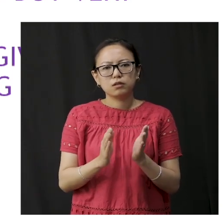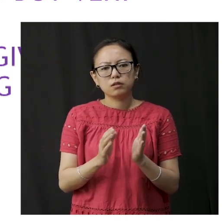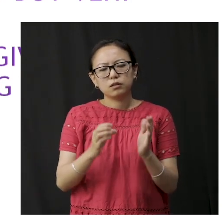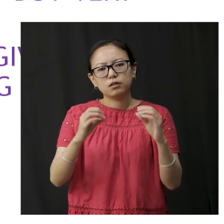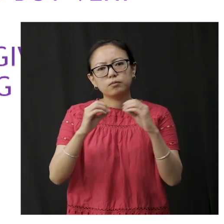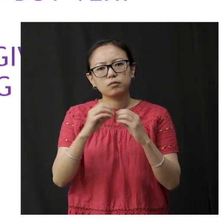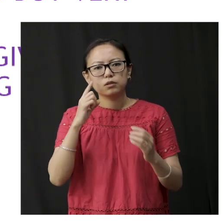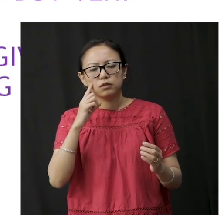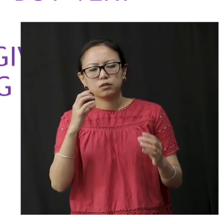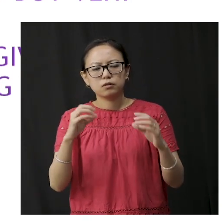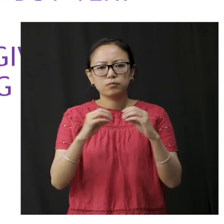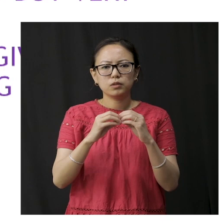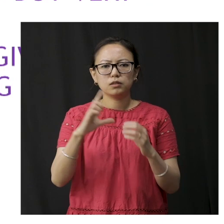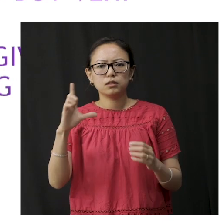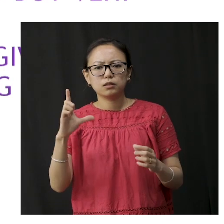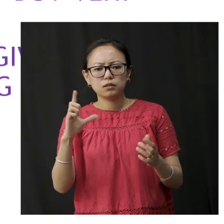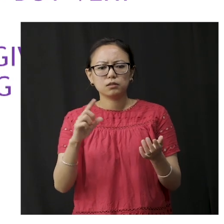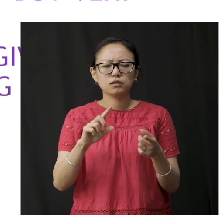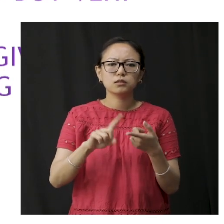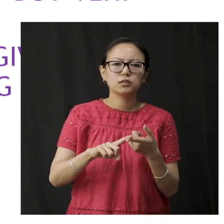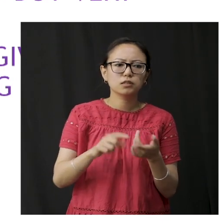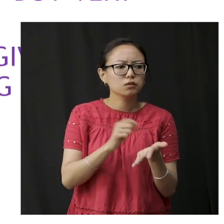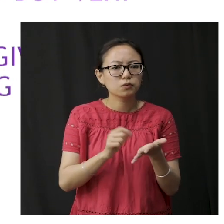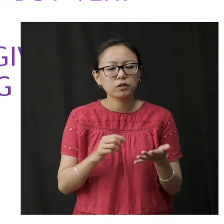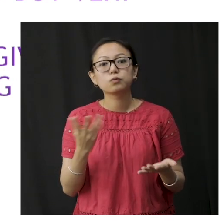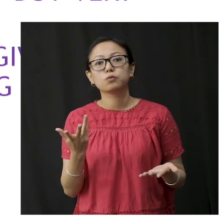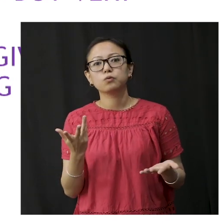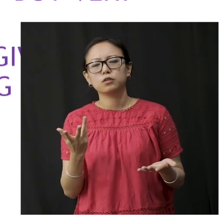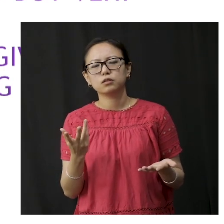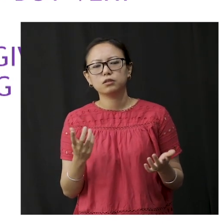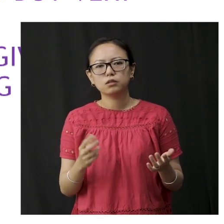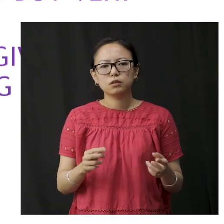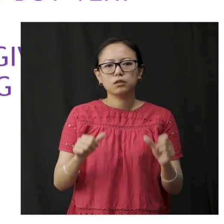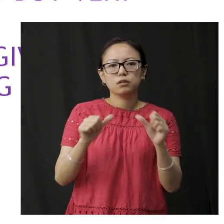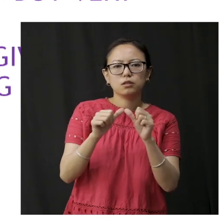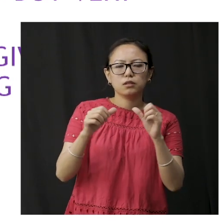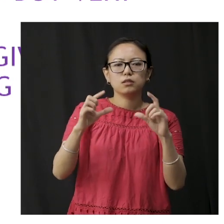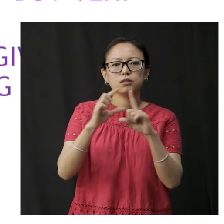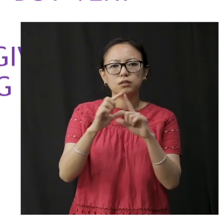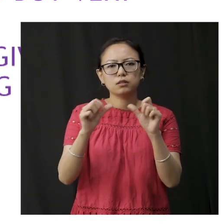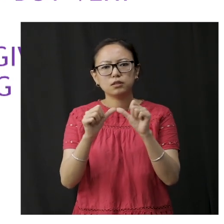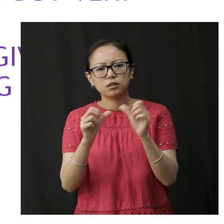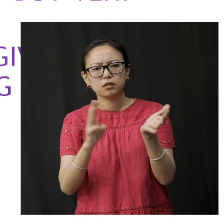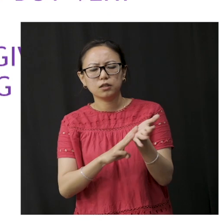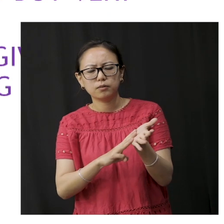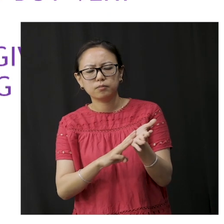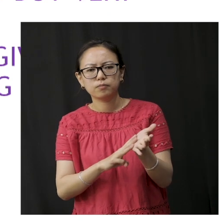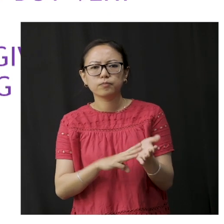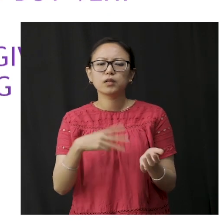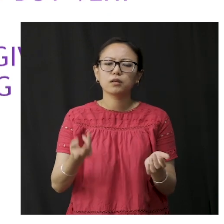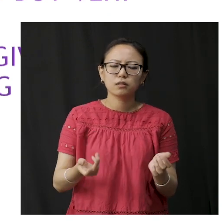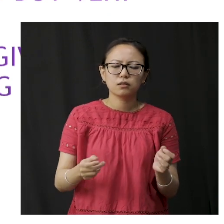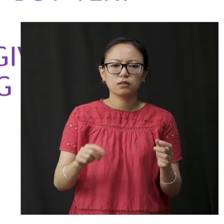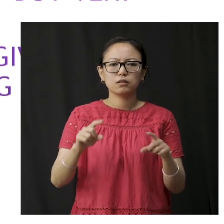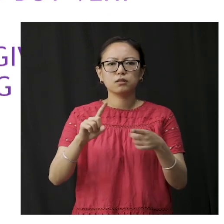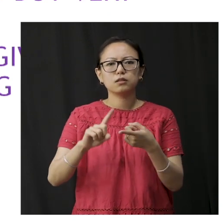and that means that is a long time ago. But the sun and the moon, they are older than that.